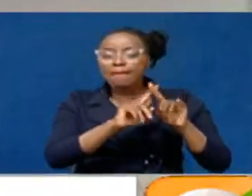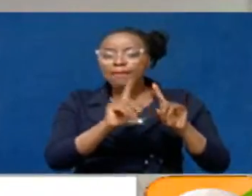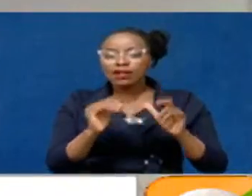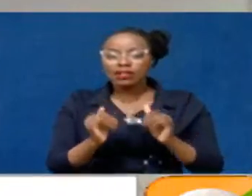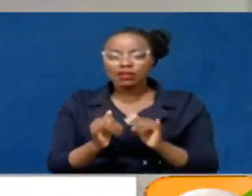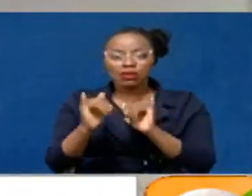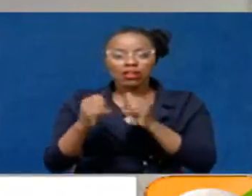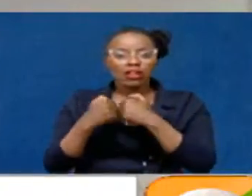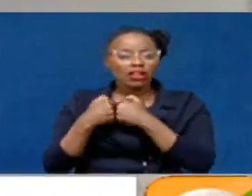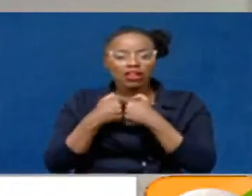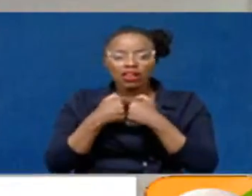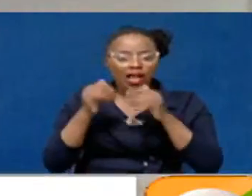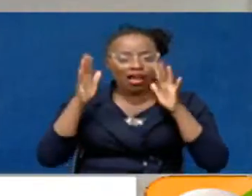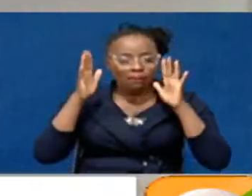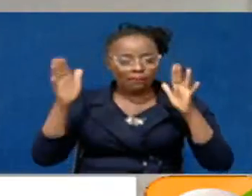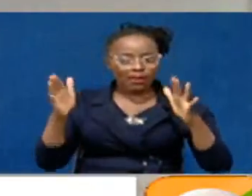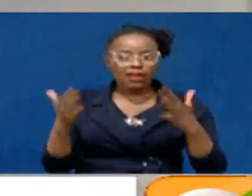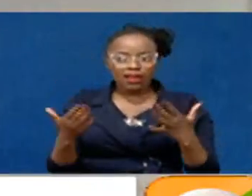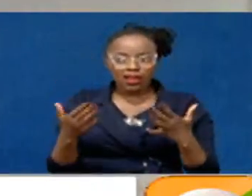where the challenge is. And